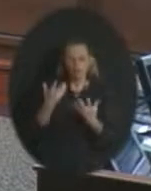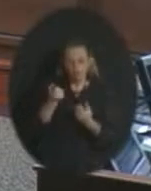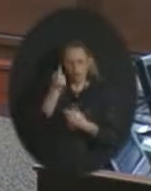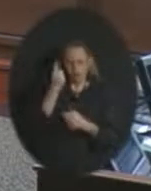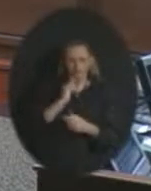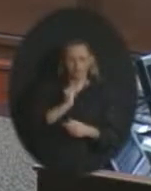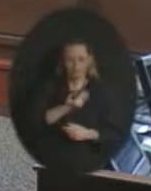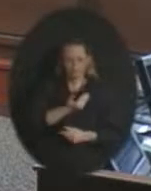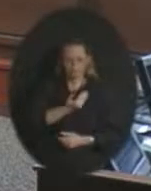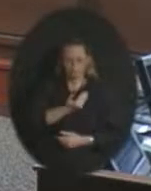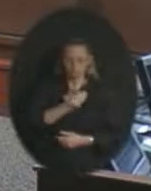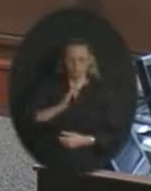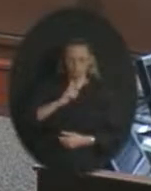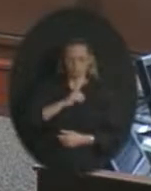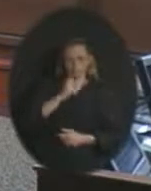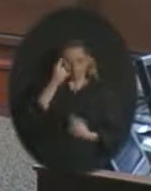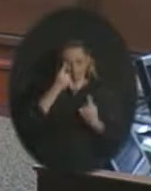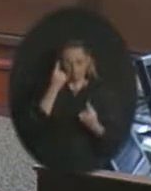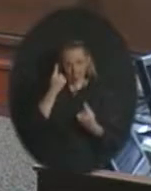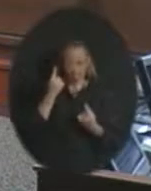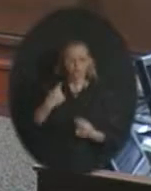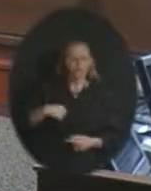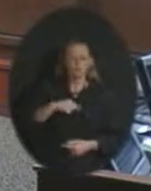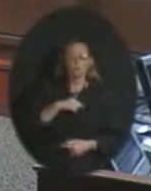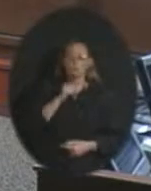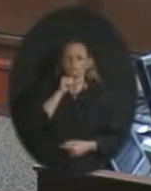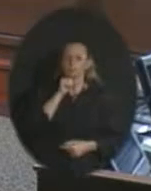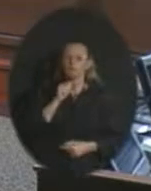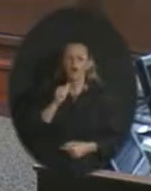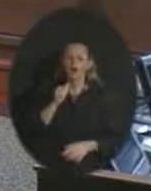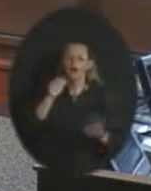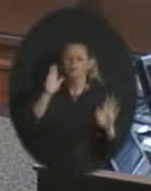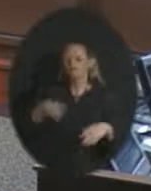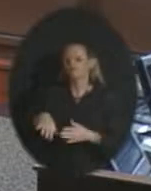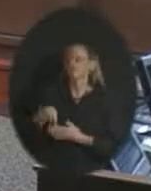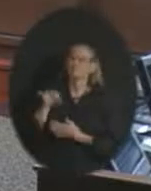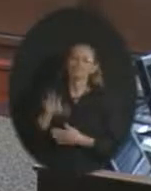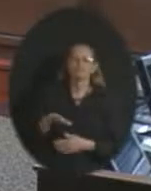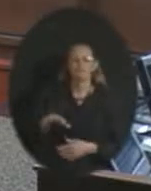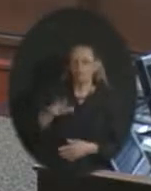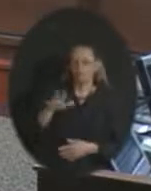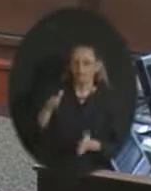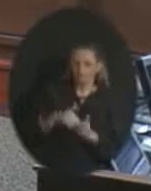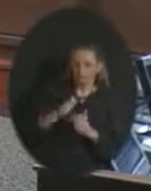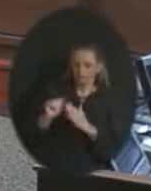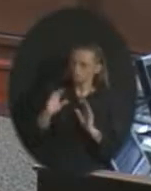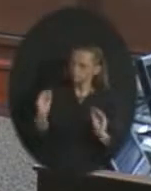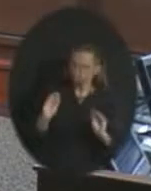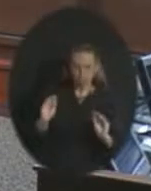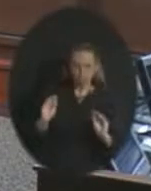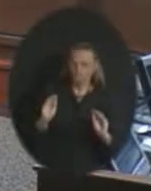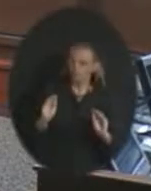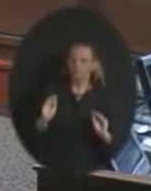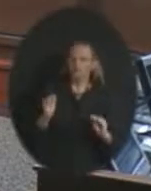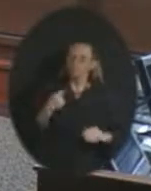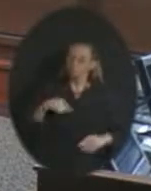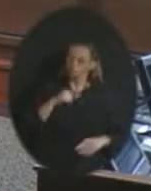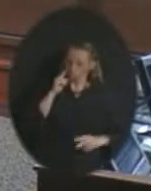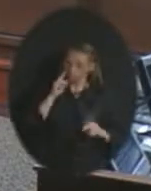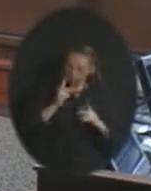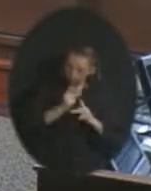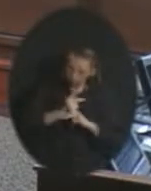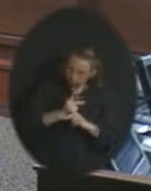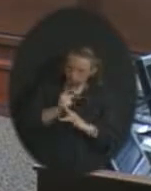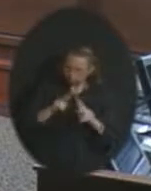and that we're just not spending $35,000 here willy-nilly. So. Not at all. In fact, after my review